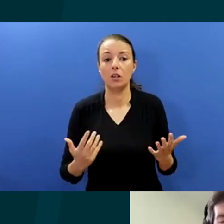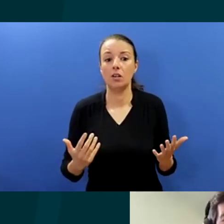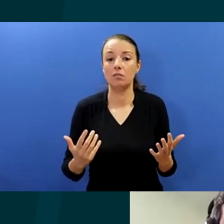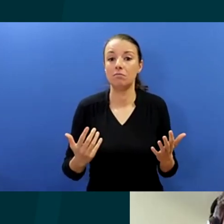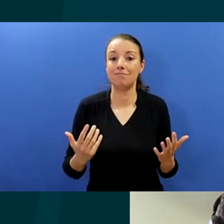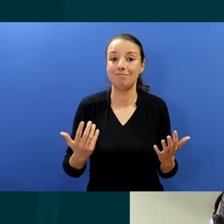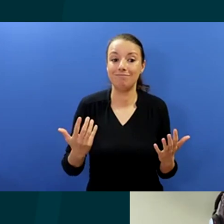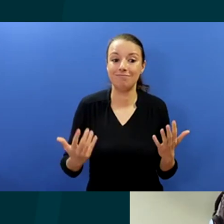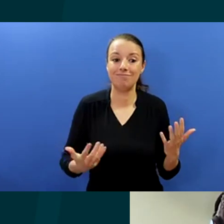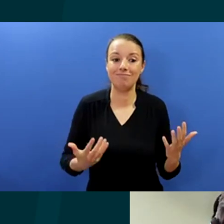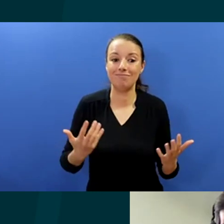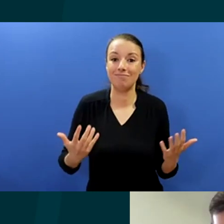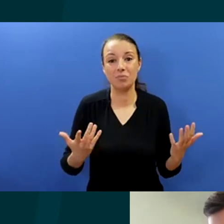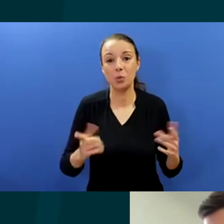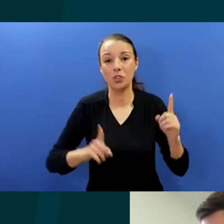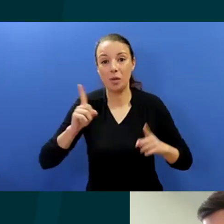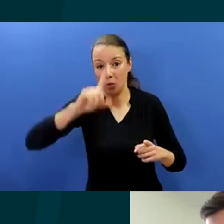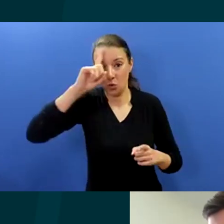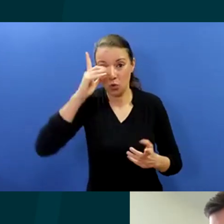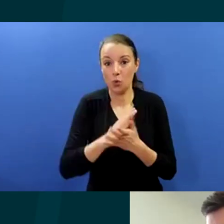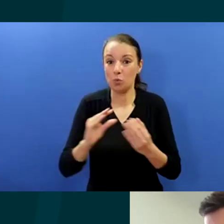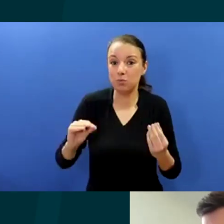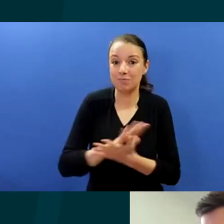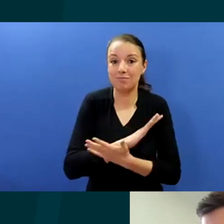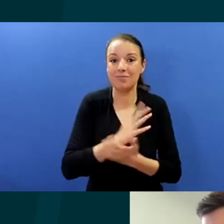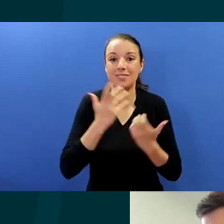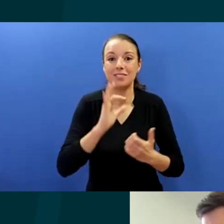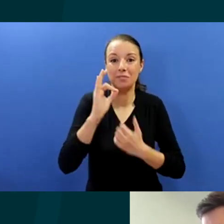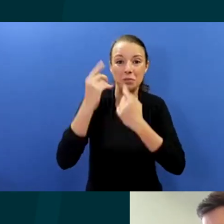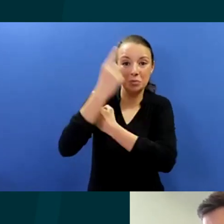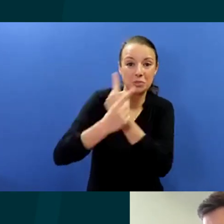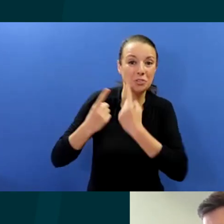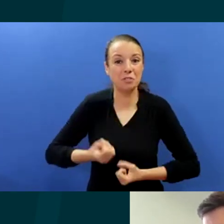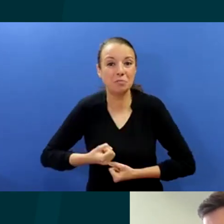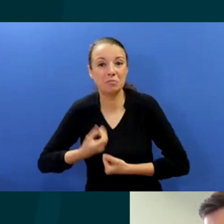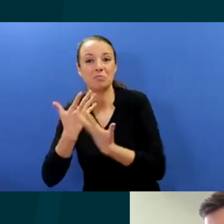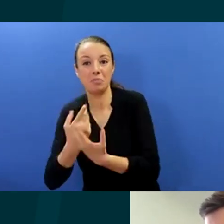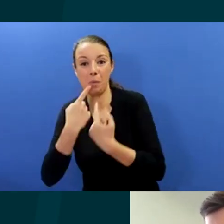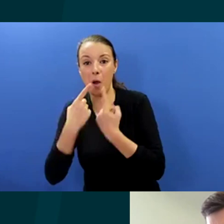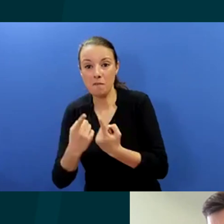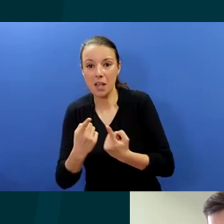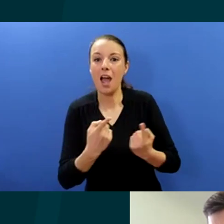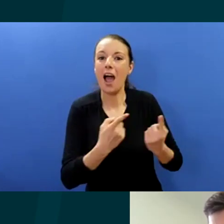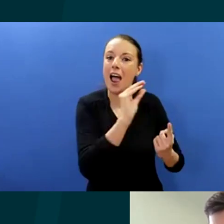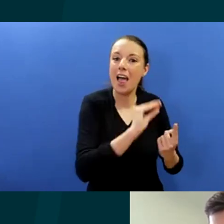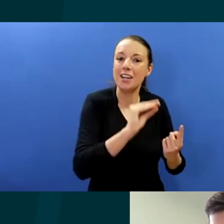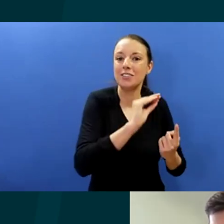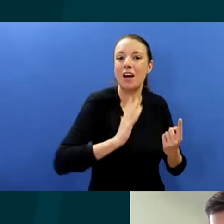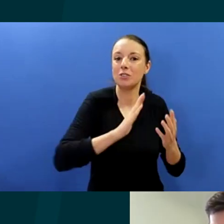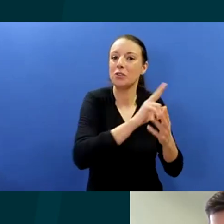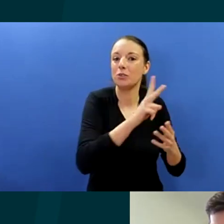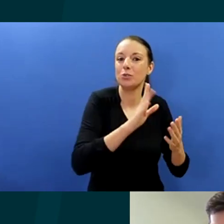used to sharing their opinions, and others who are quite shy. But maybe the other cities